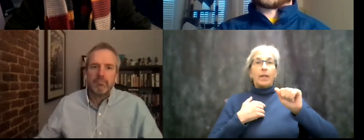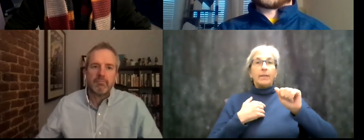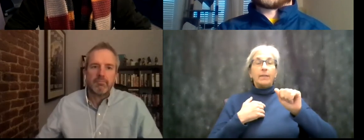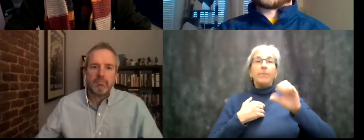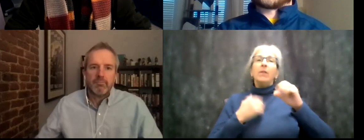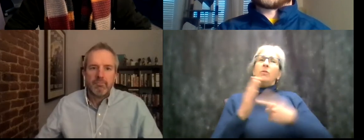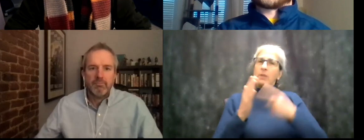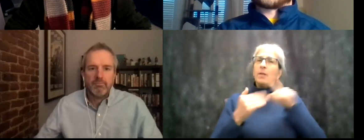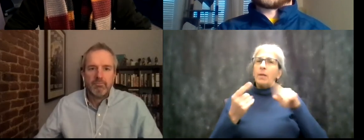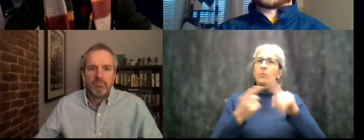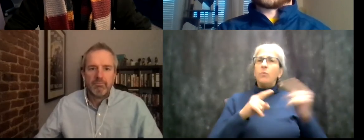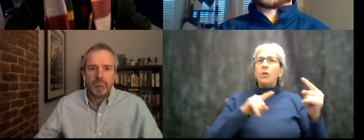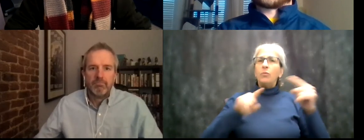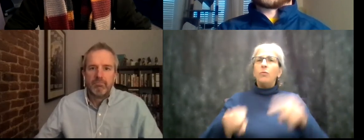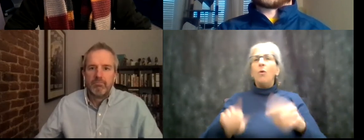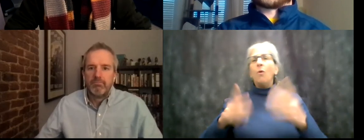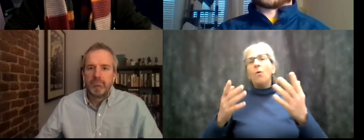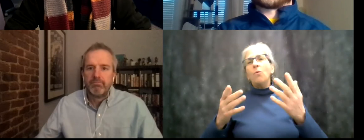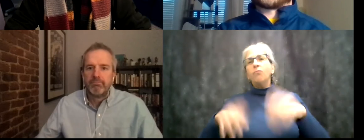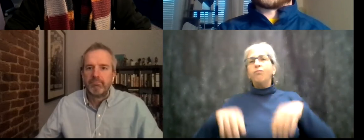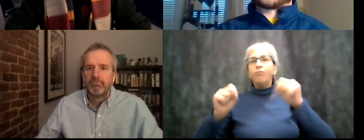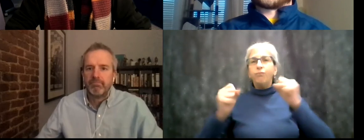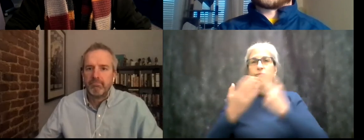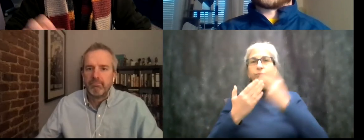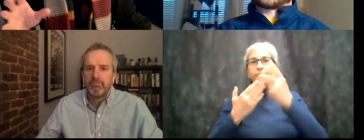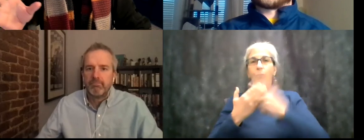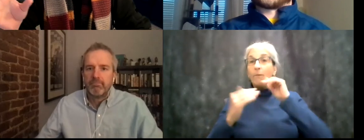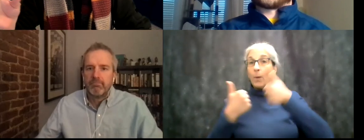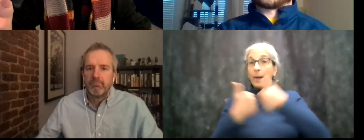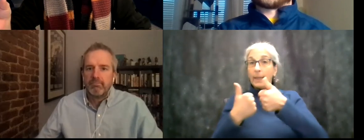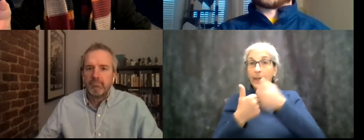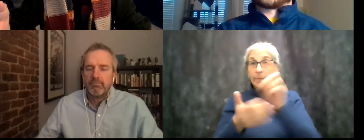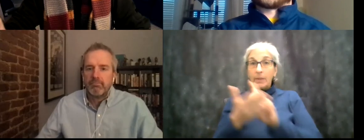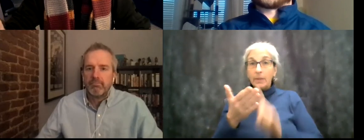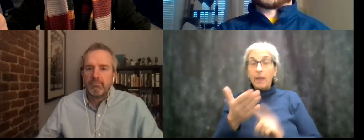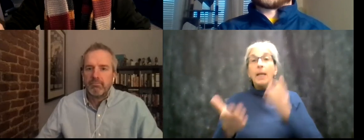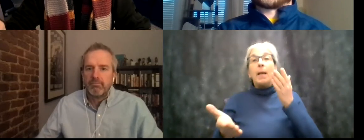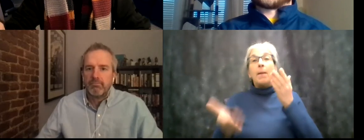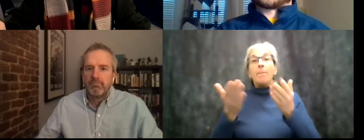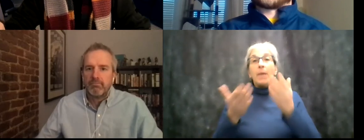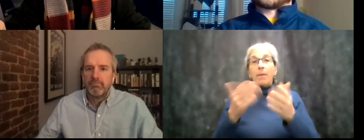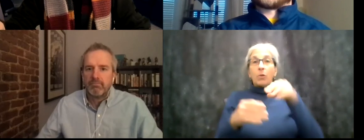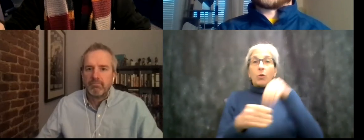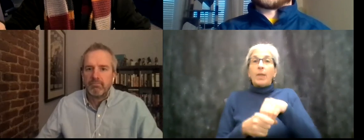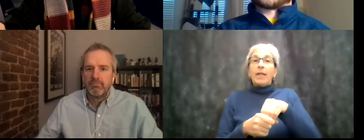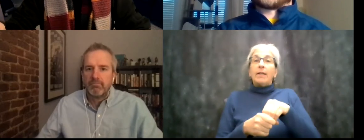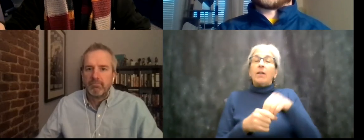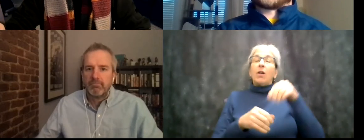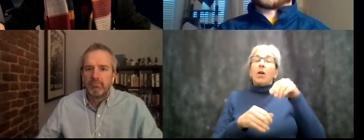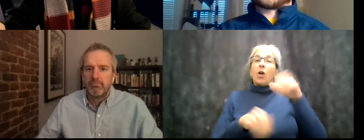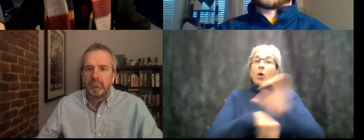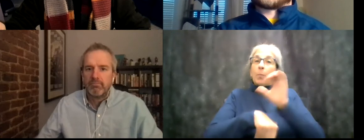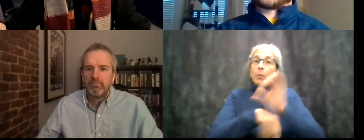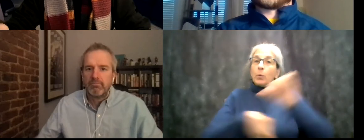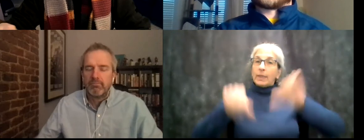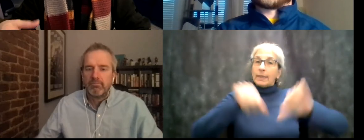go to school for game design, you might be in like the computer science portion of the